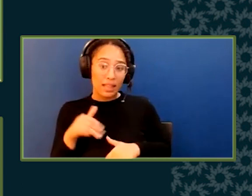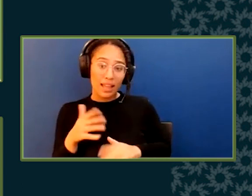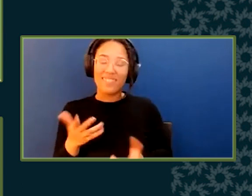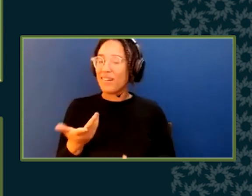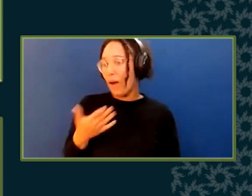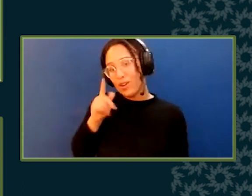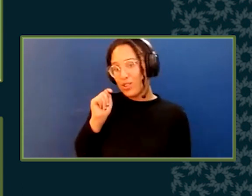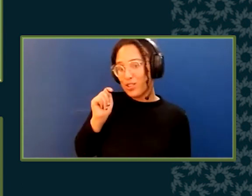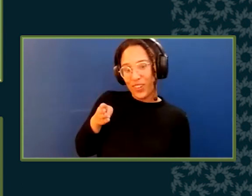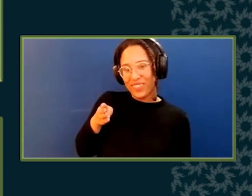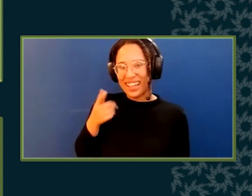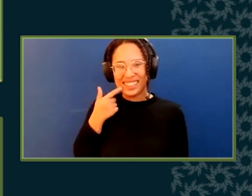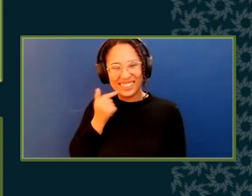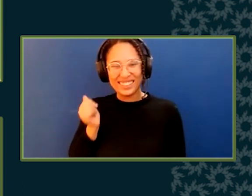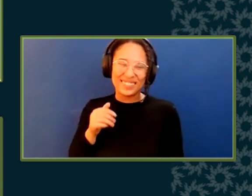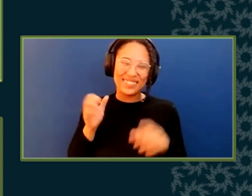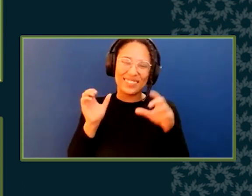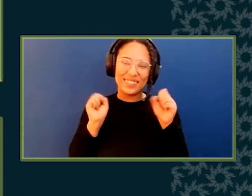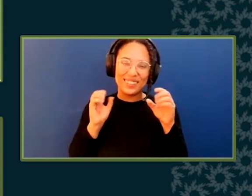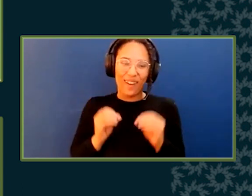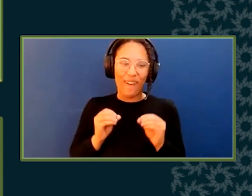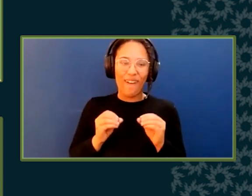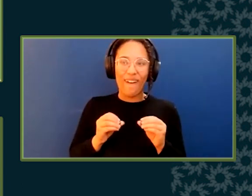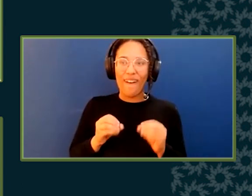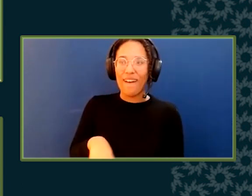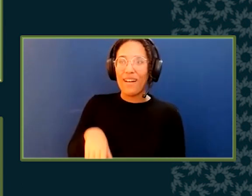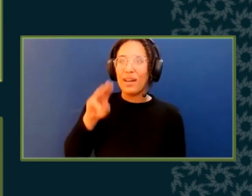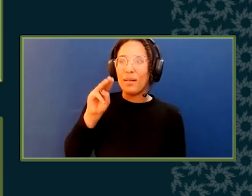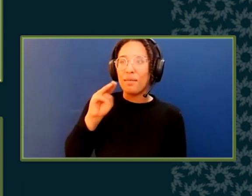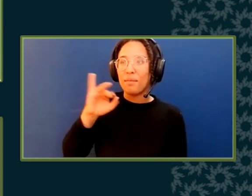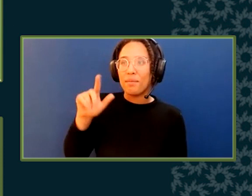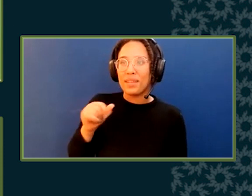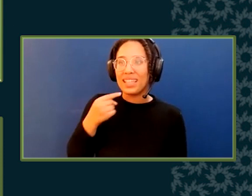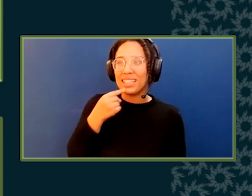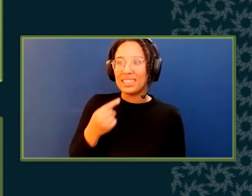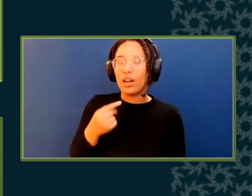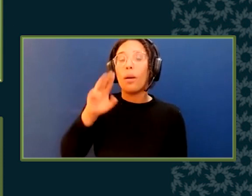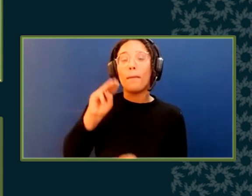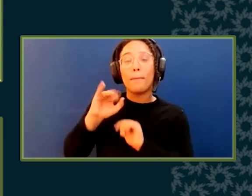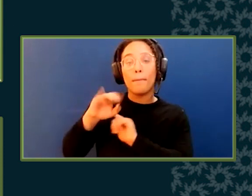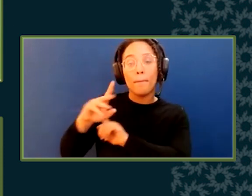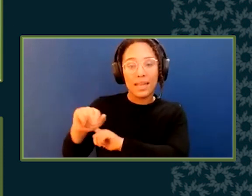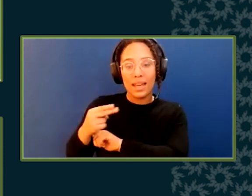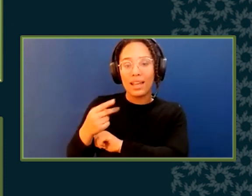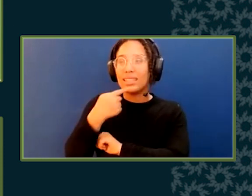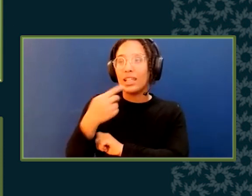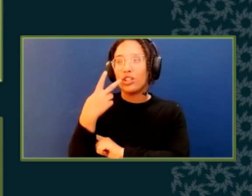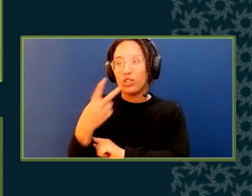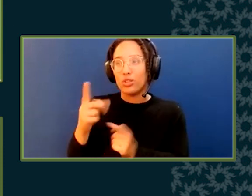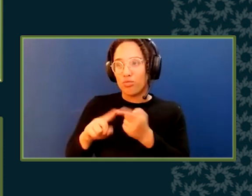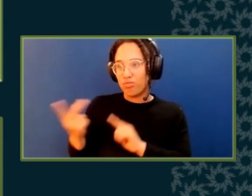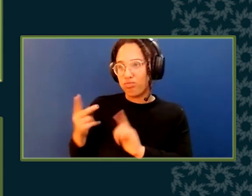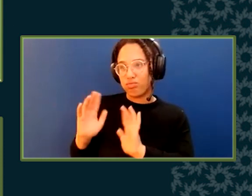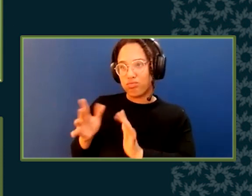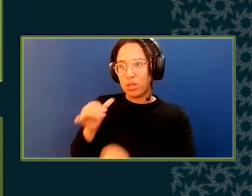bad you. Mia says, 2 friends and I were talking yesterday about the insufficiency of leaning